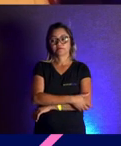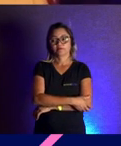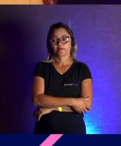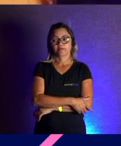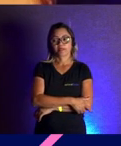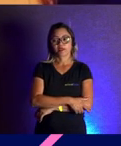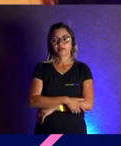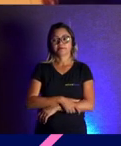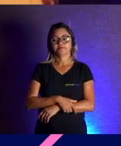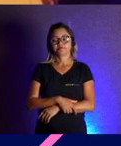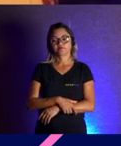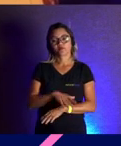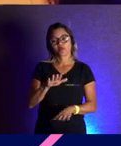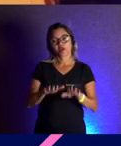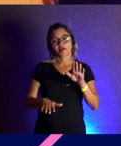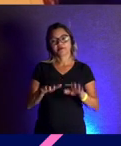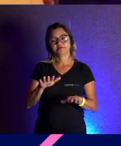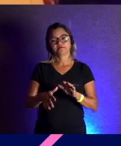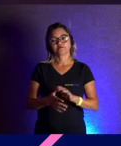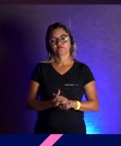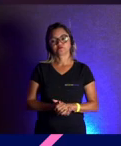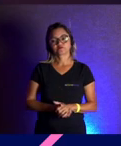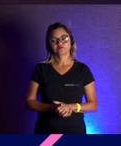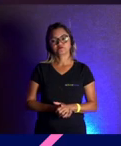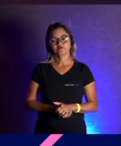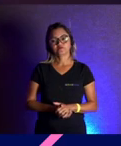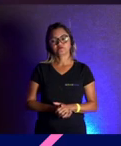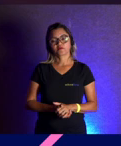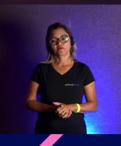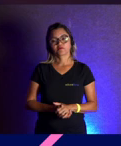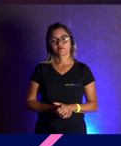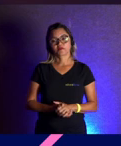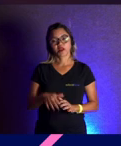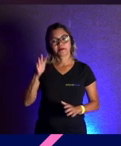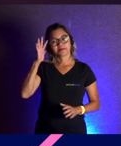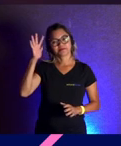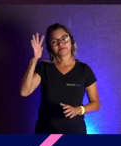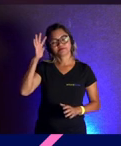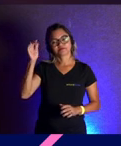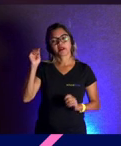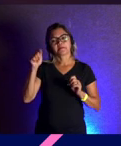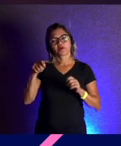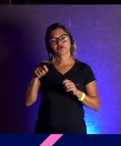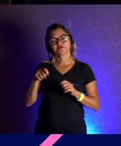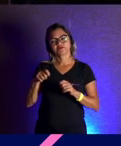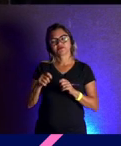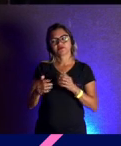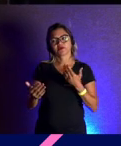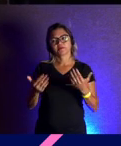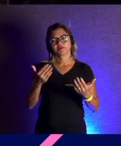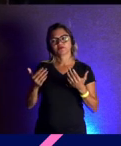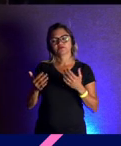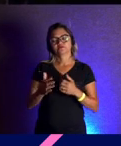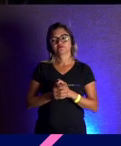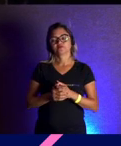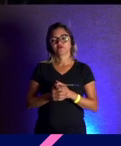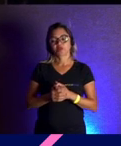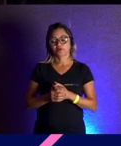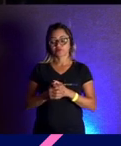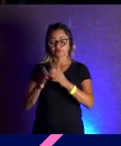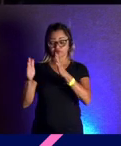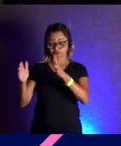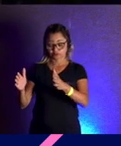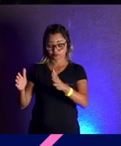some kind of predictions or projections of the data. Yes, you can make projections. That is, in fact, the point of our work. And